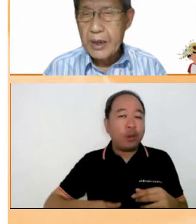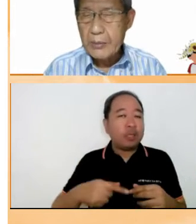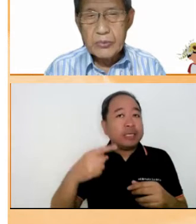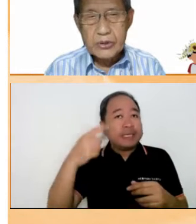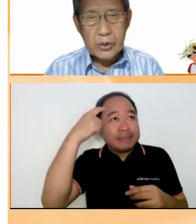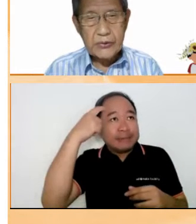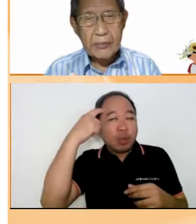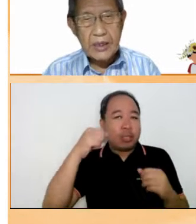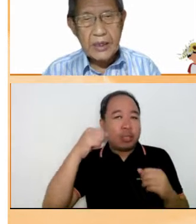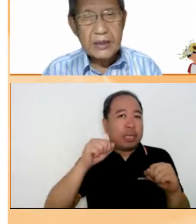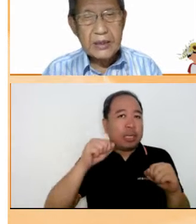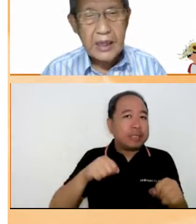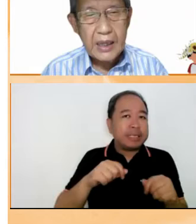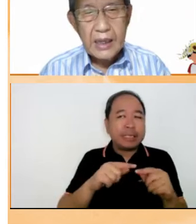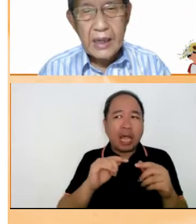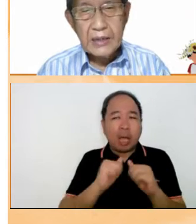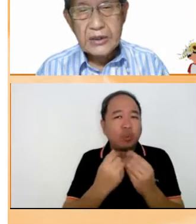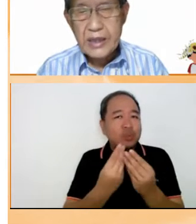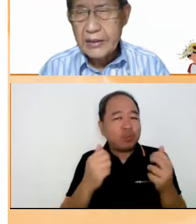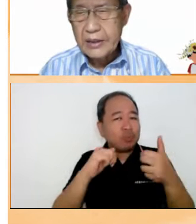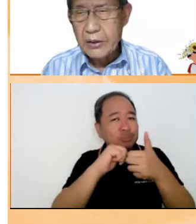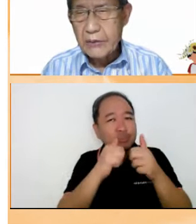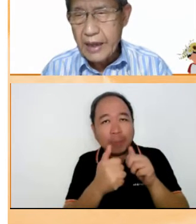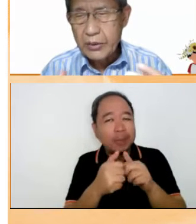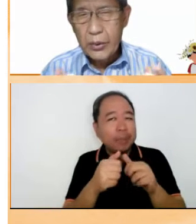capacity, problem-solving ability,